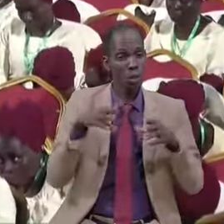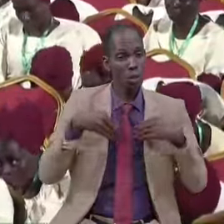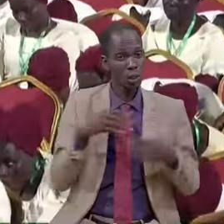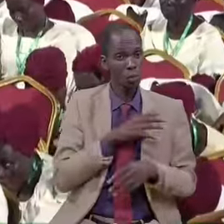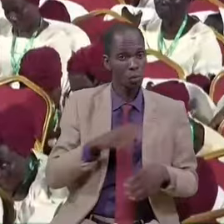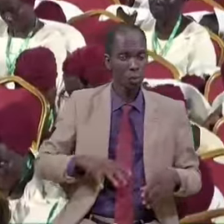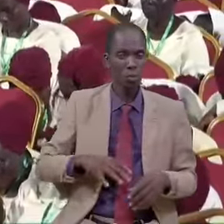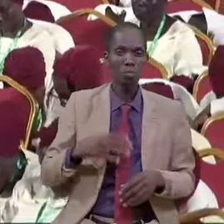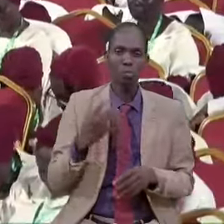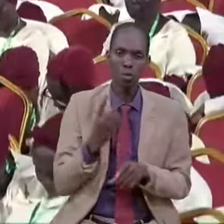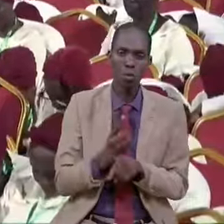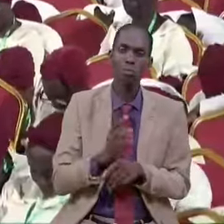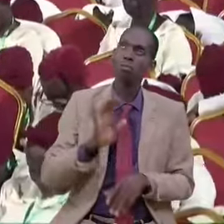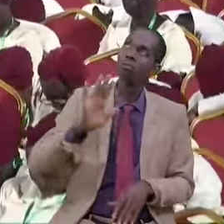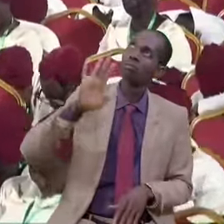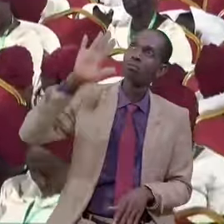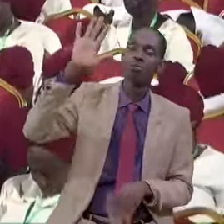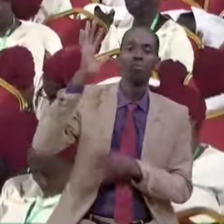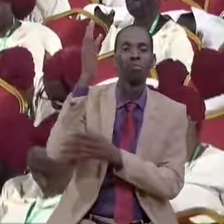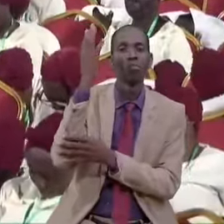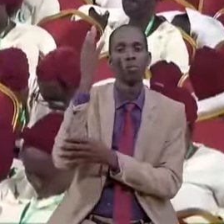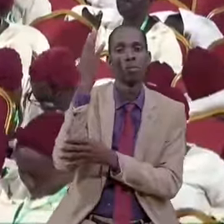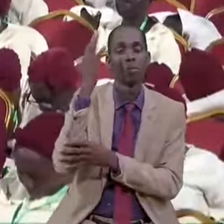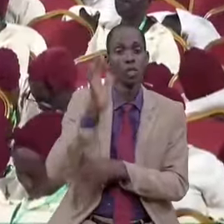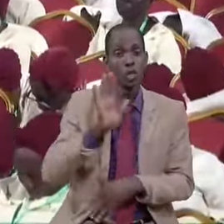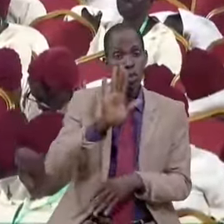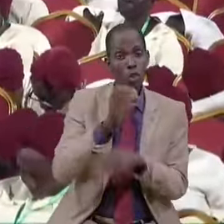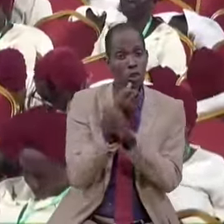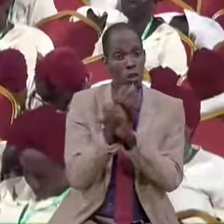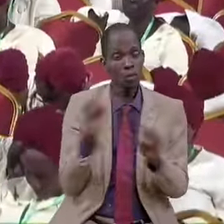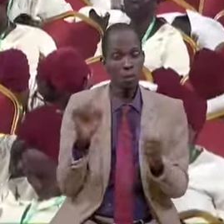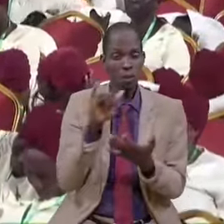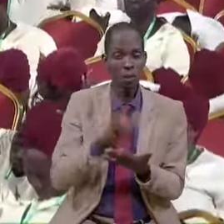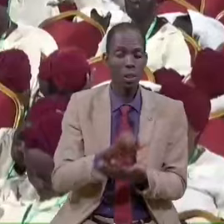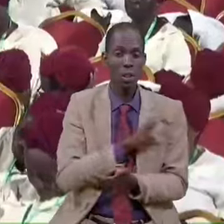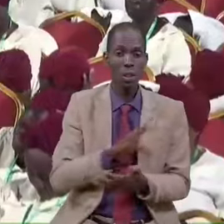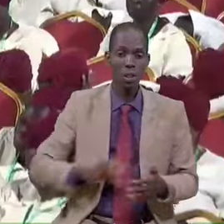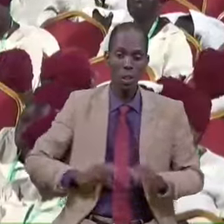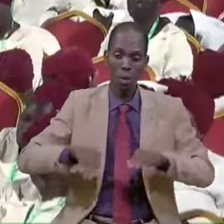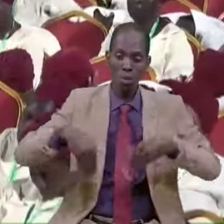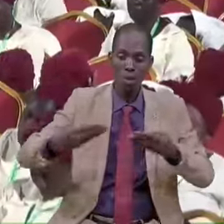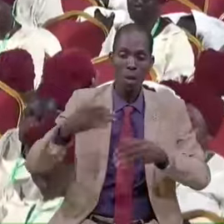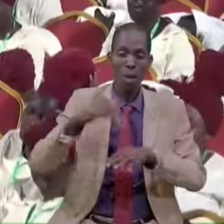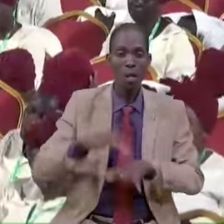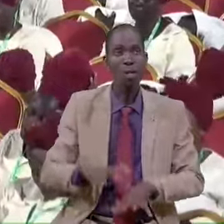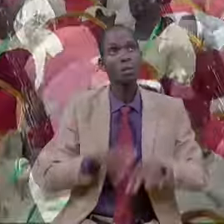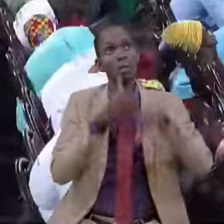hand your salvation that Christ provided at Calvary has come to you